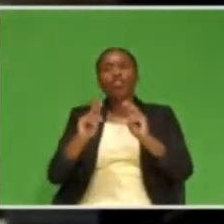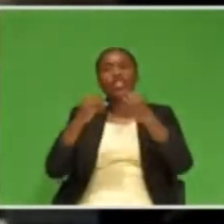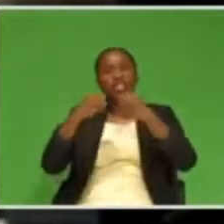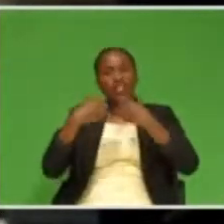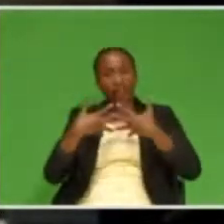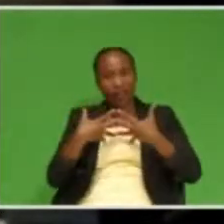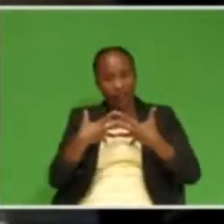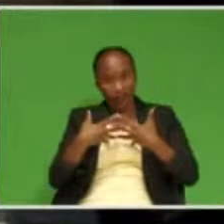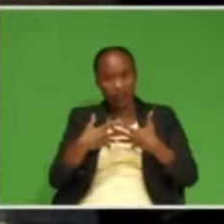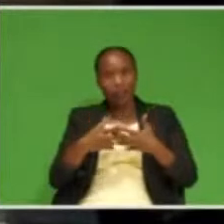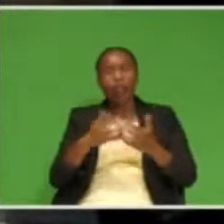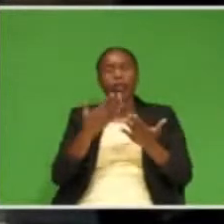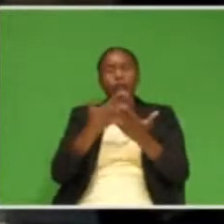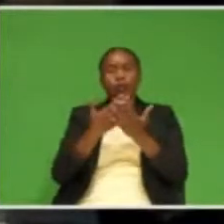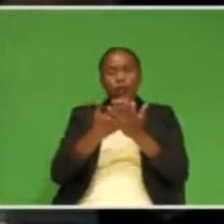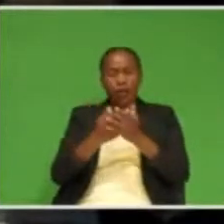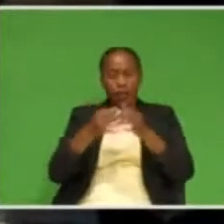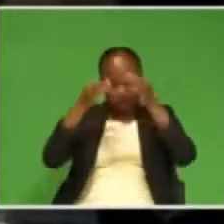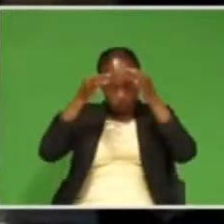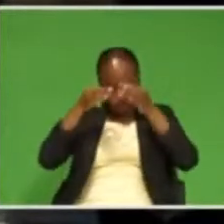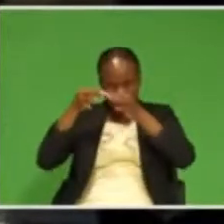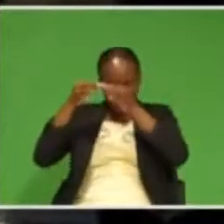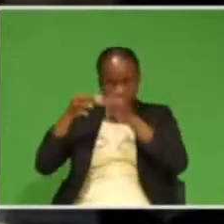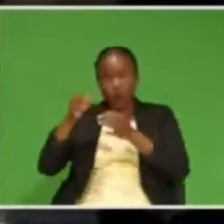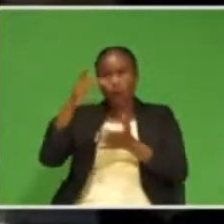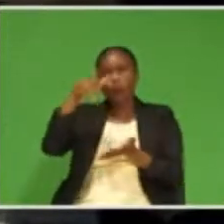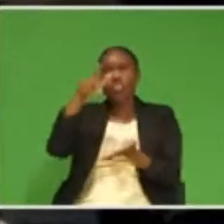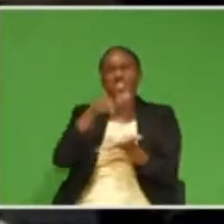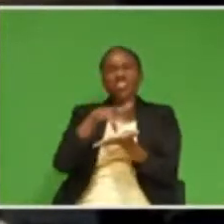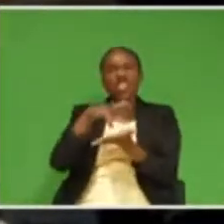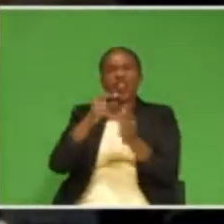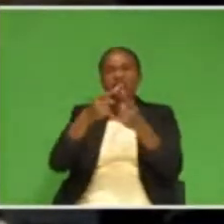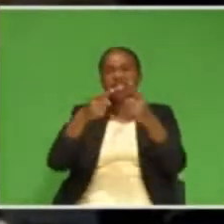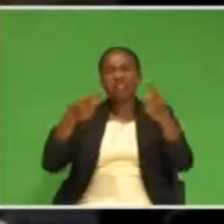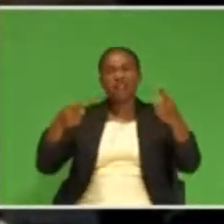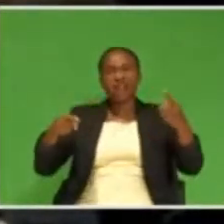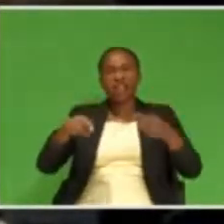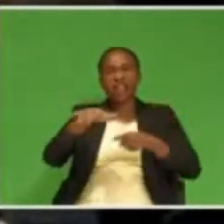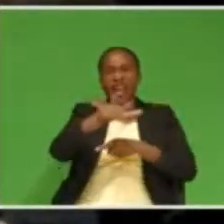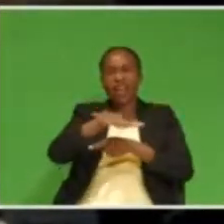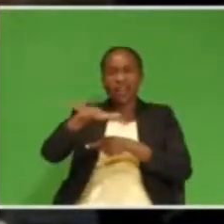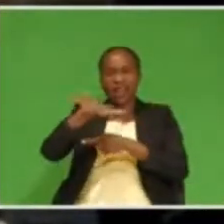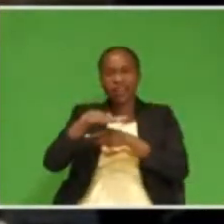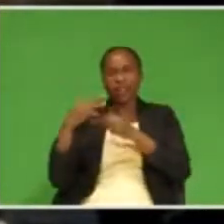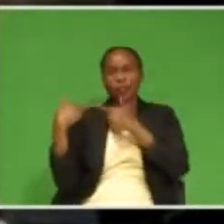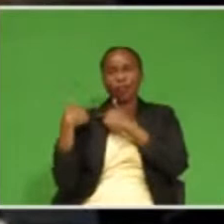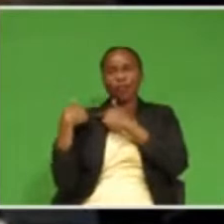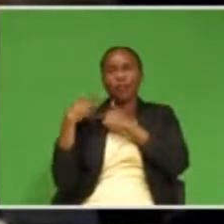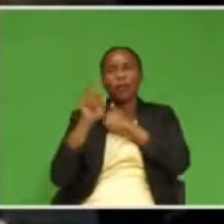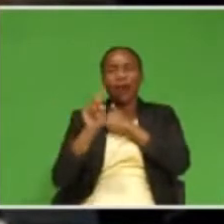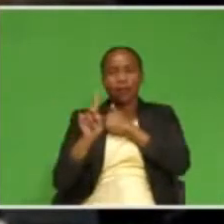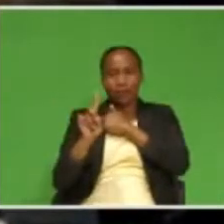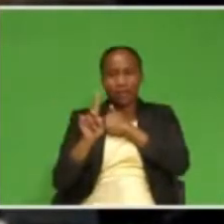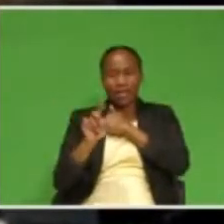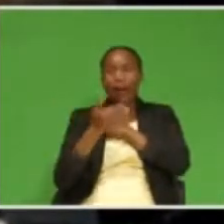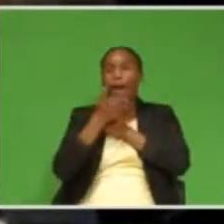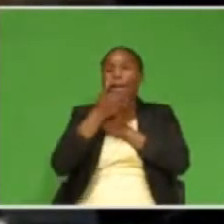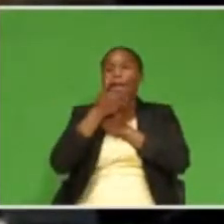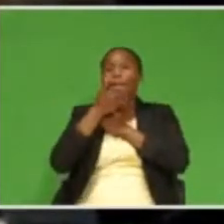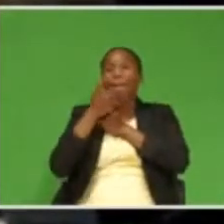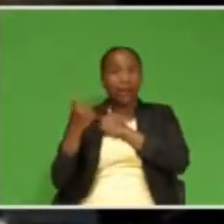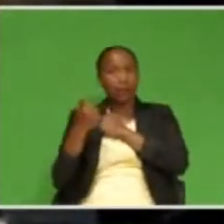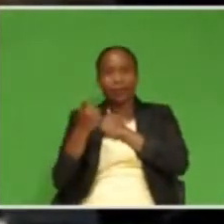the positioning of various areas of responsibility and how best the